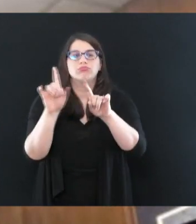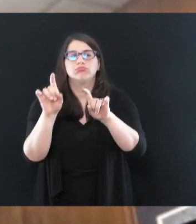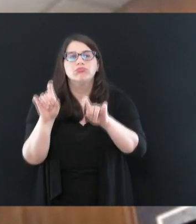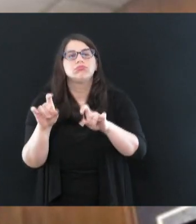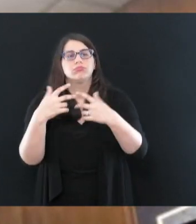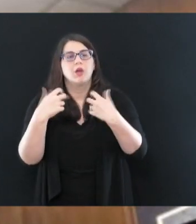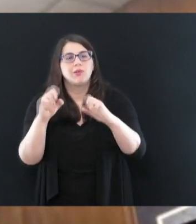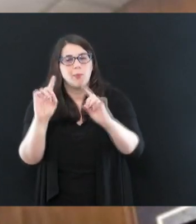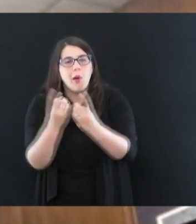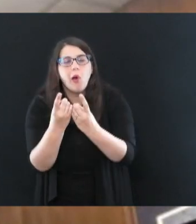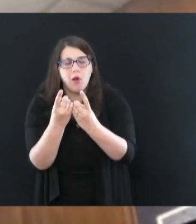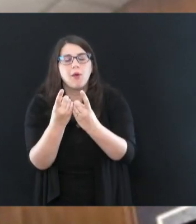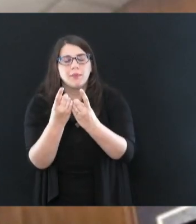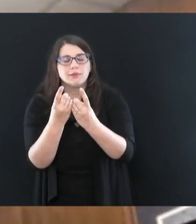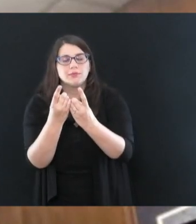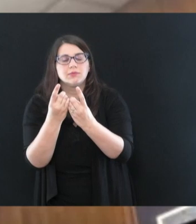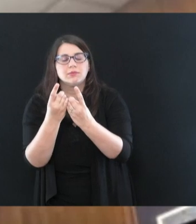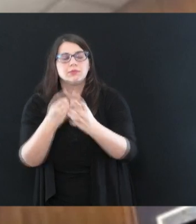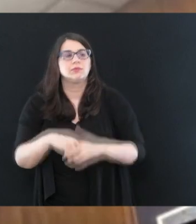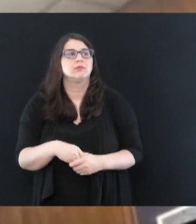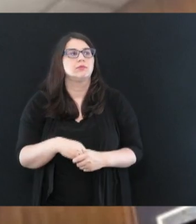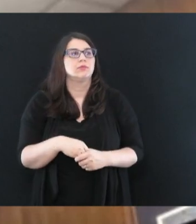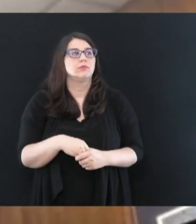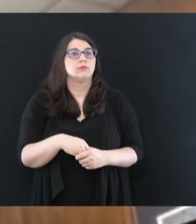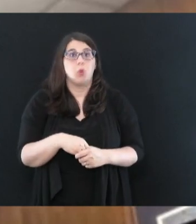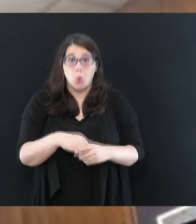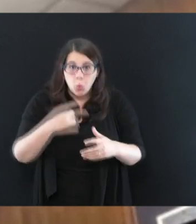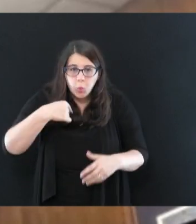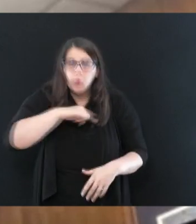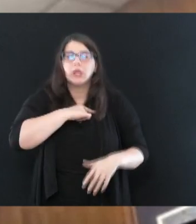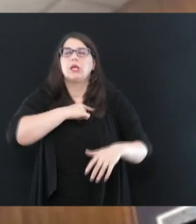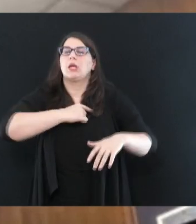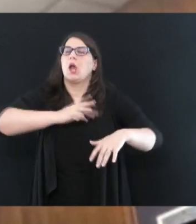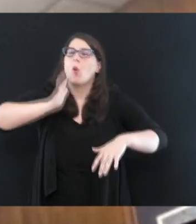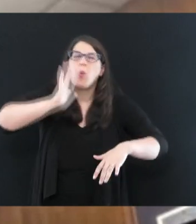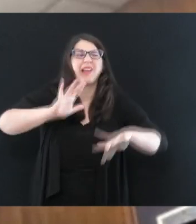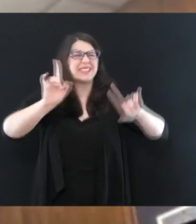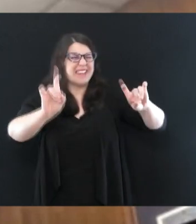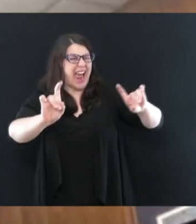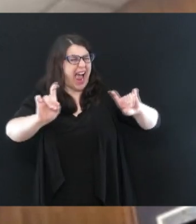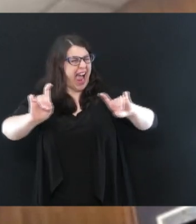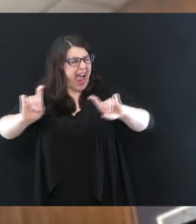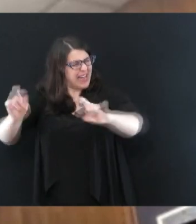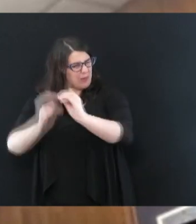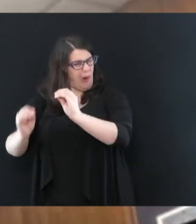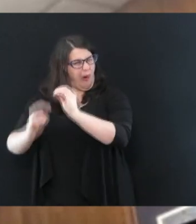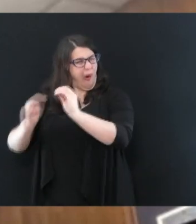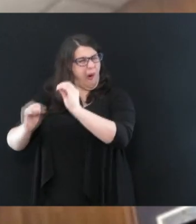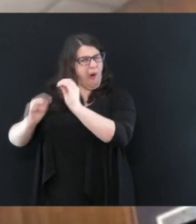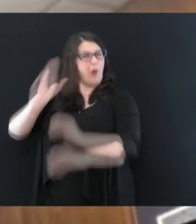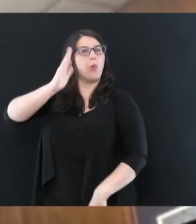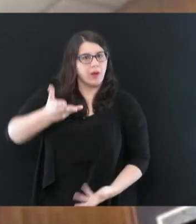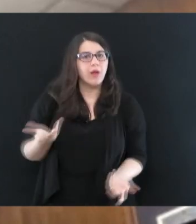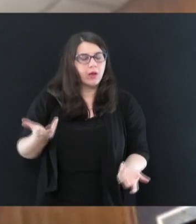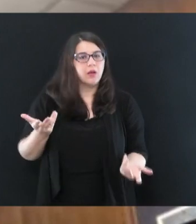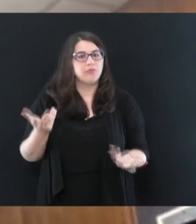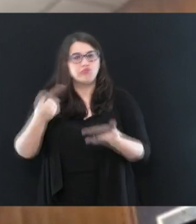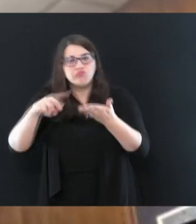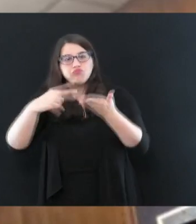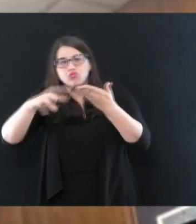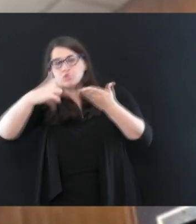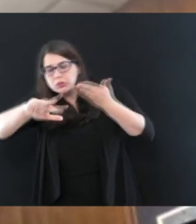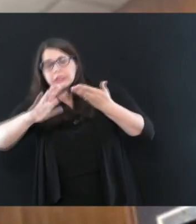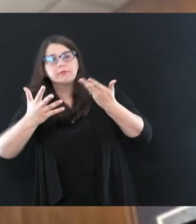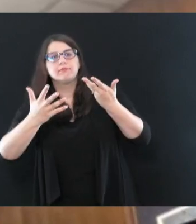to and continuing to ramp up the testing over the next couple of weeks, and disinfection missions